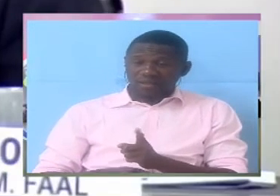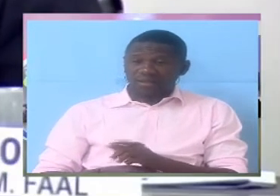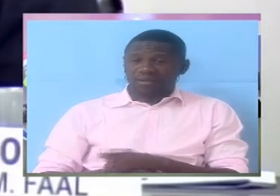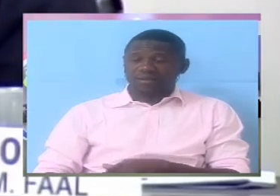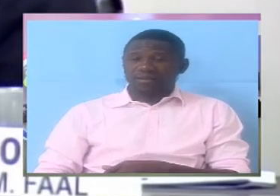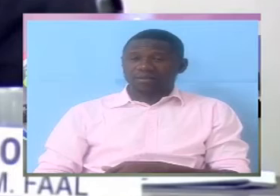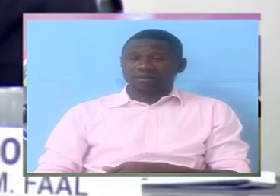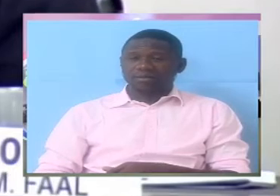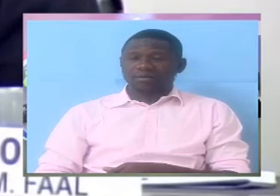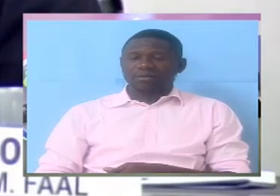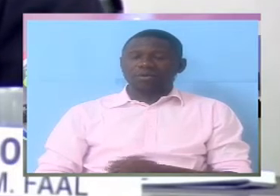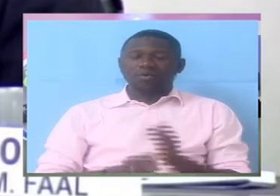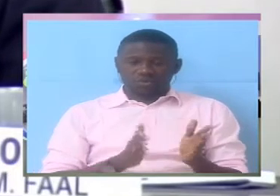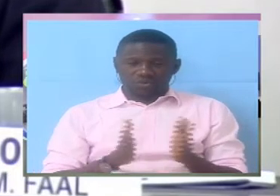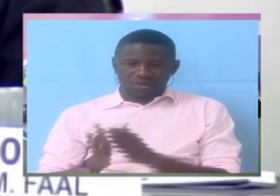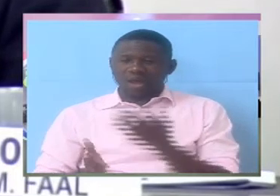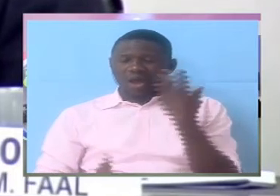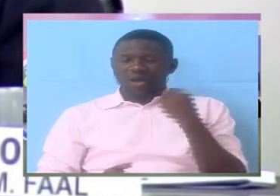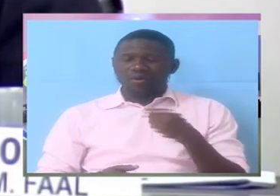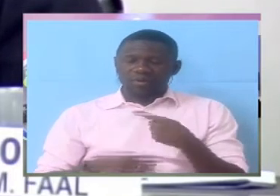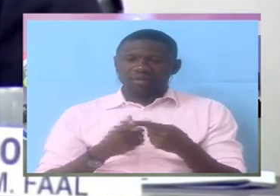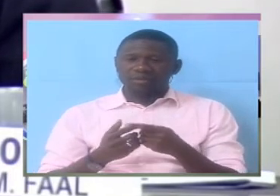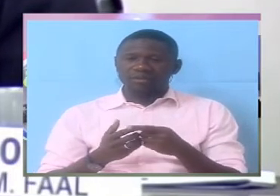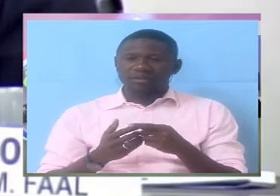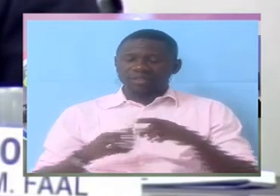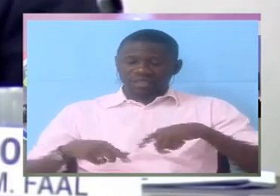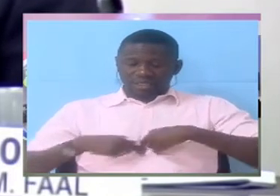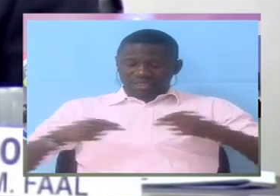How about stripping a man naked?